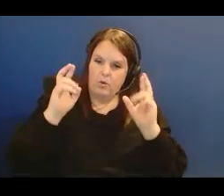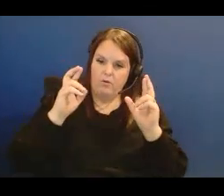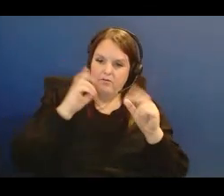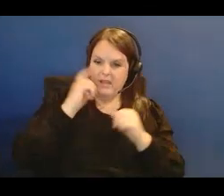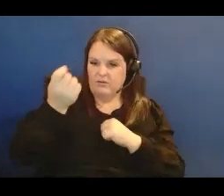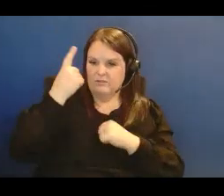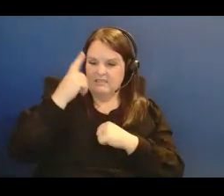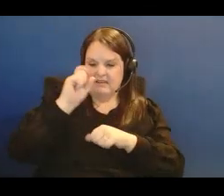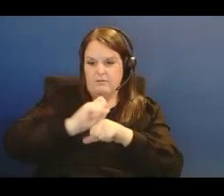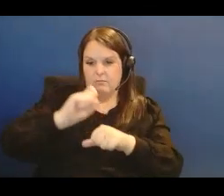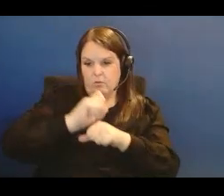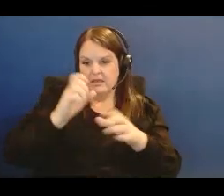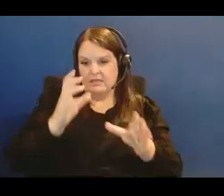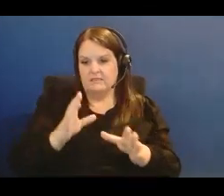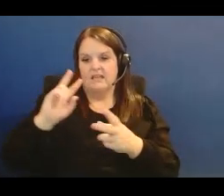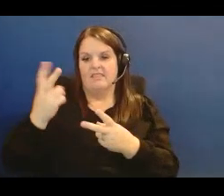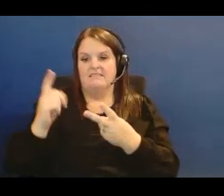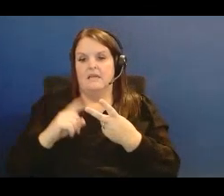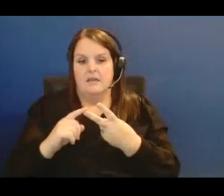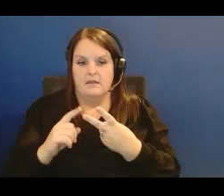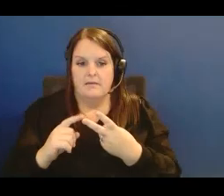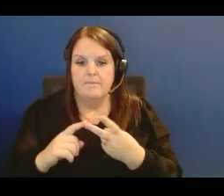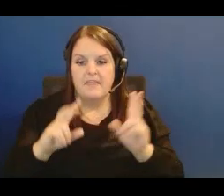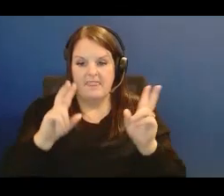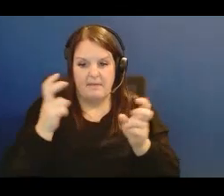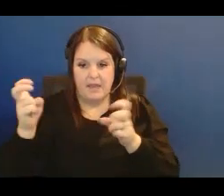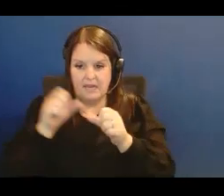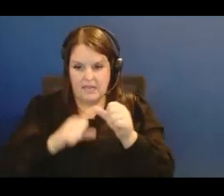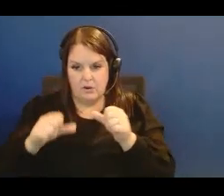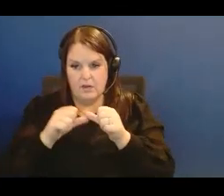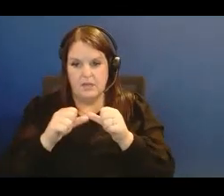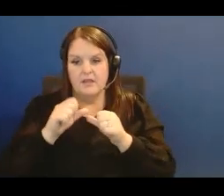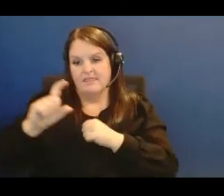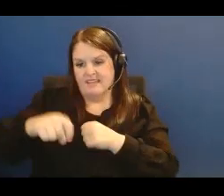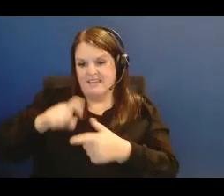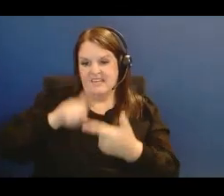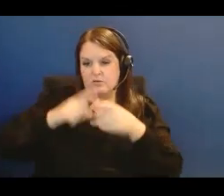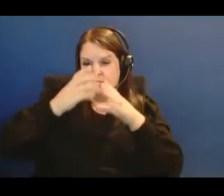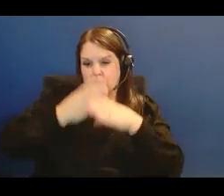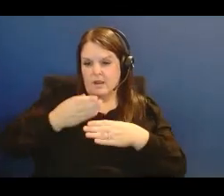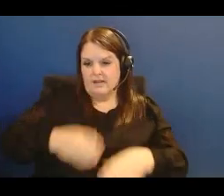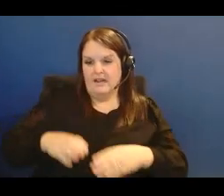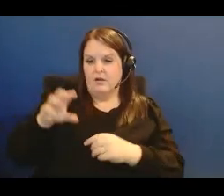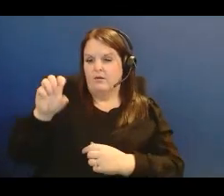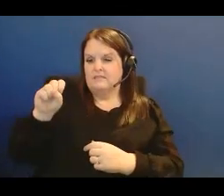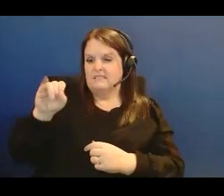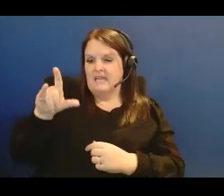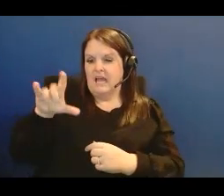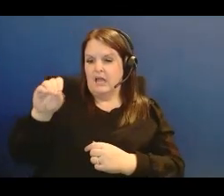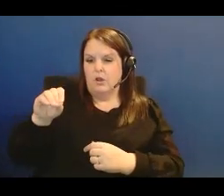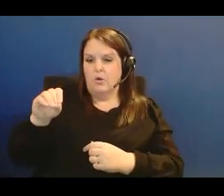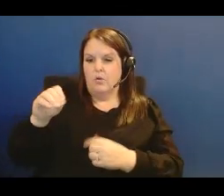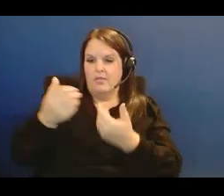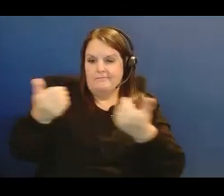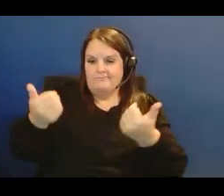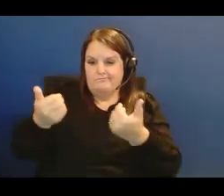employees. The second thematic area was the need to break down silos, Mr. Chair.